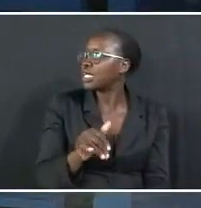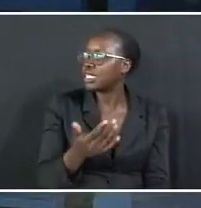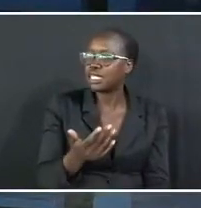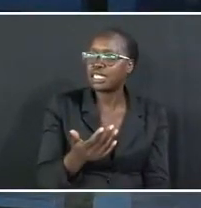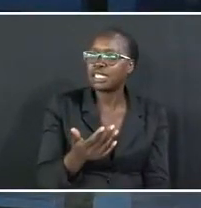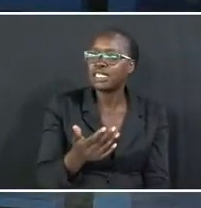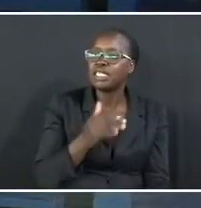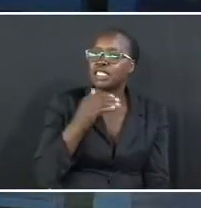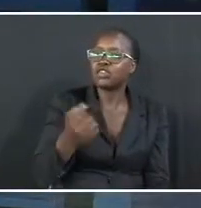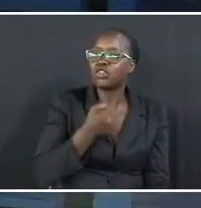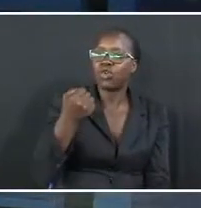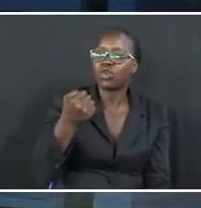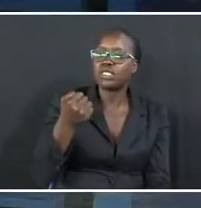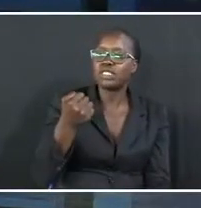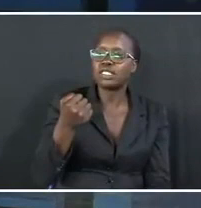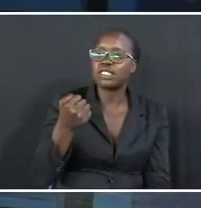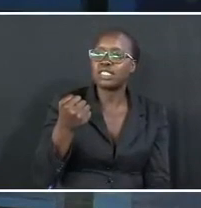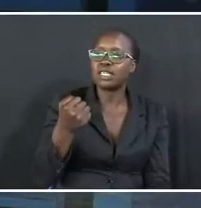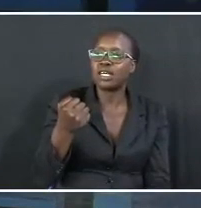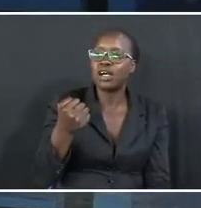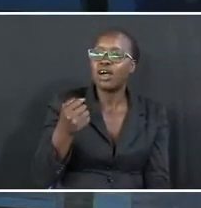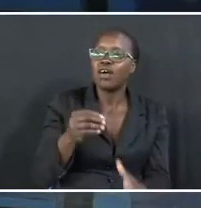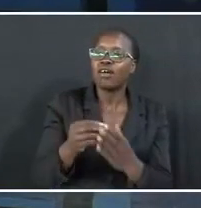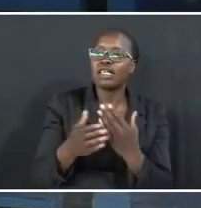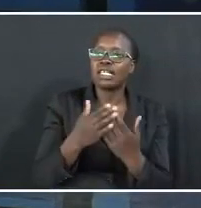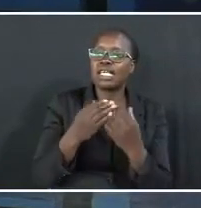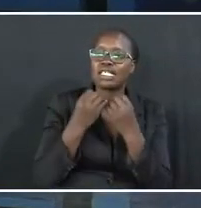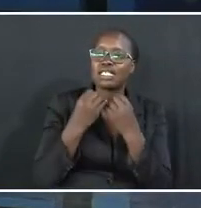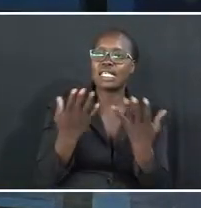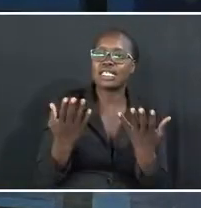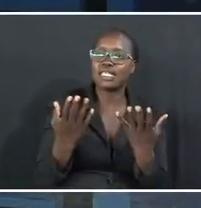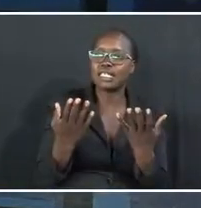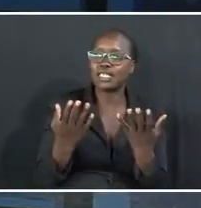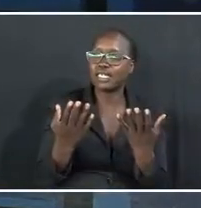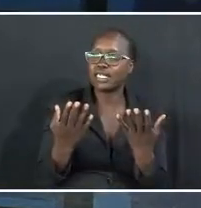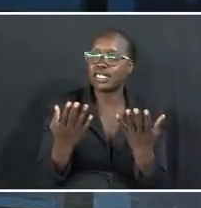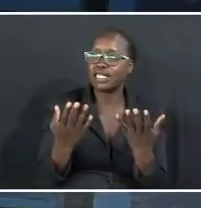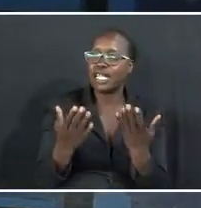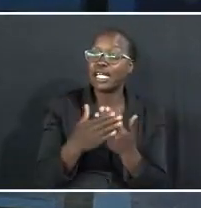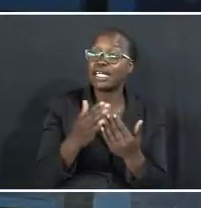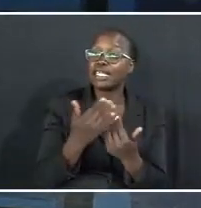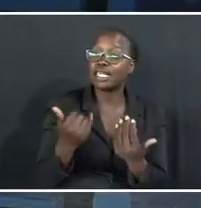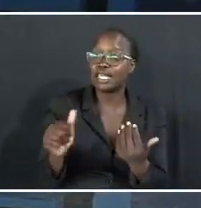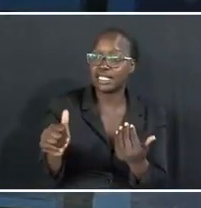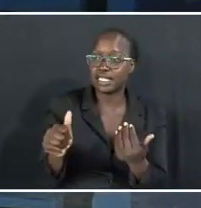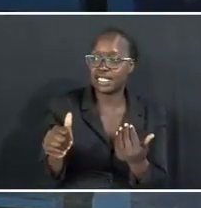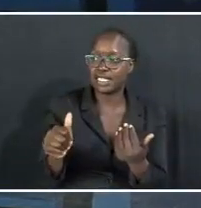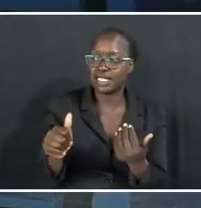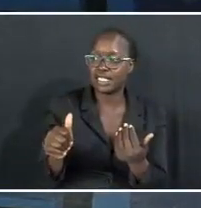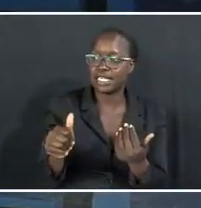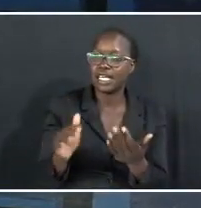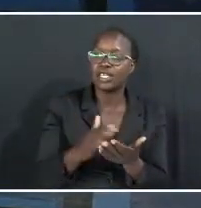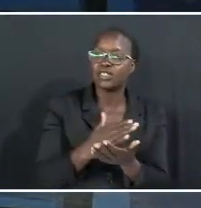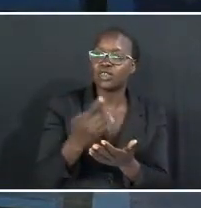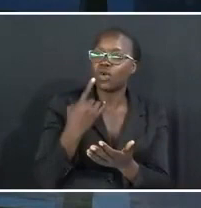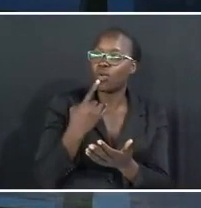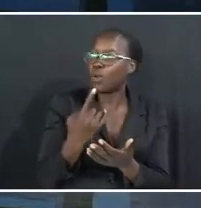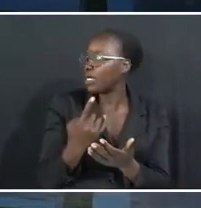he's not holding your hand, you feel like he doesn't really care. It's not that he cares. He cares. That's why Psalm